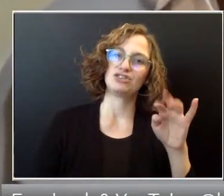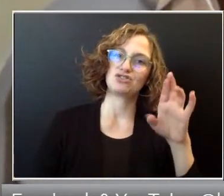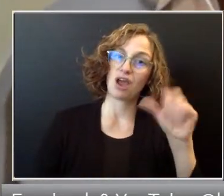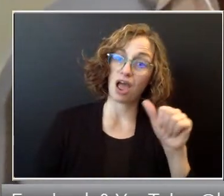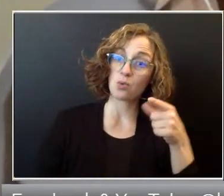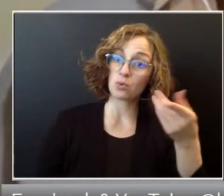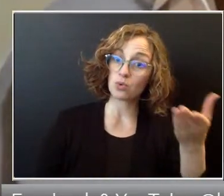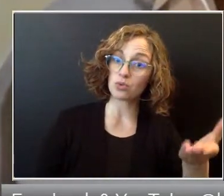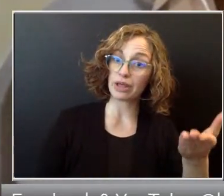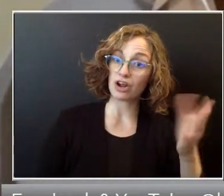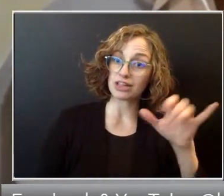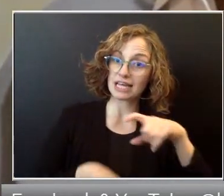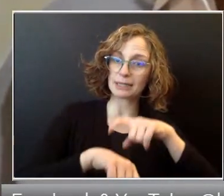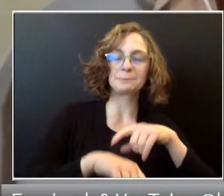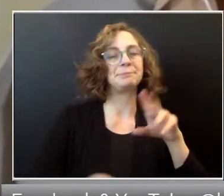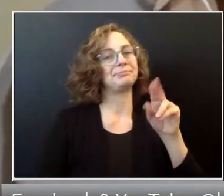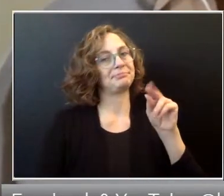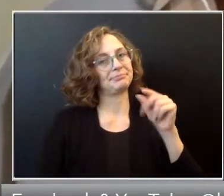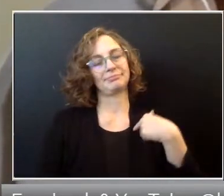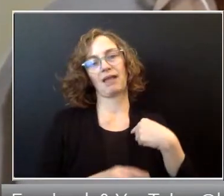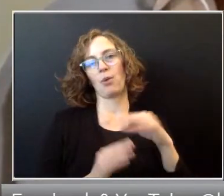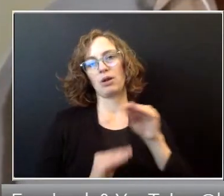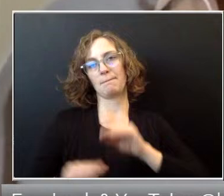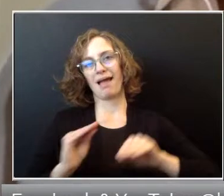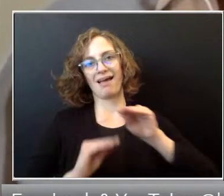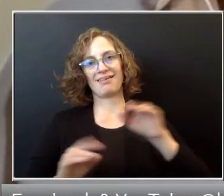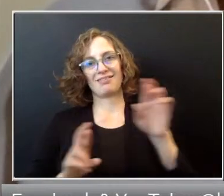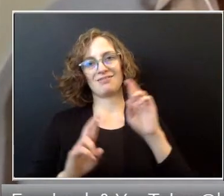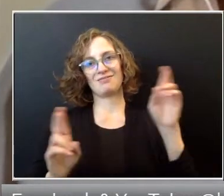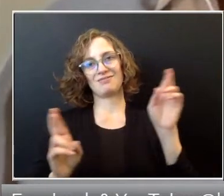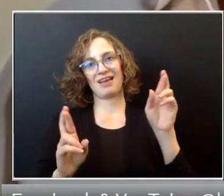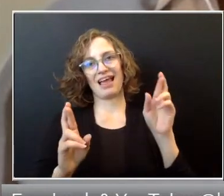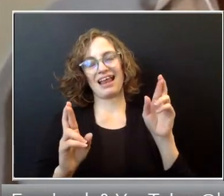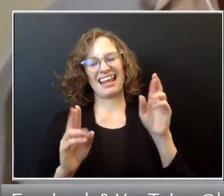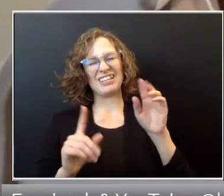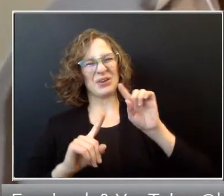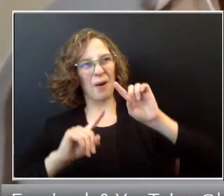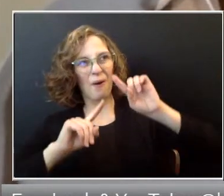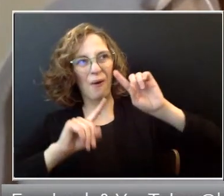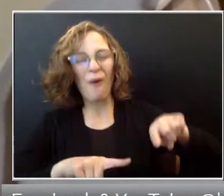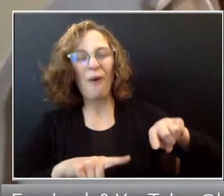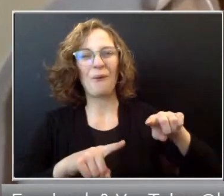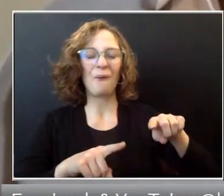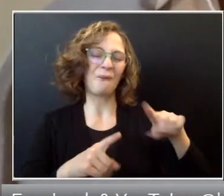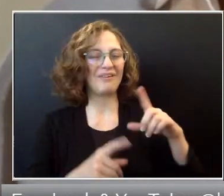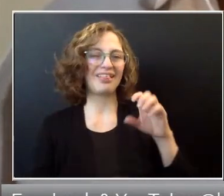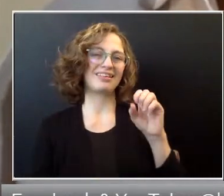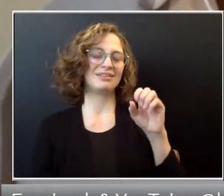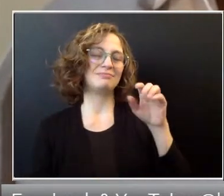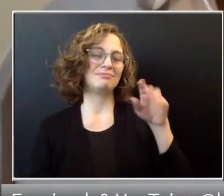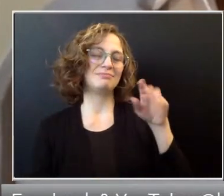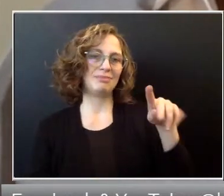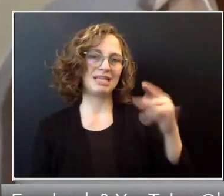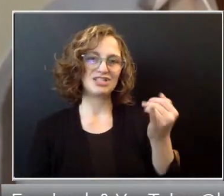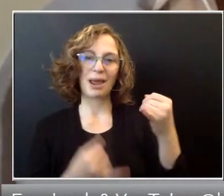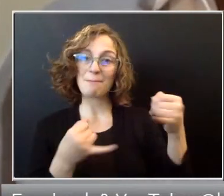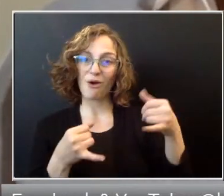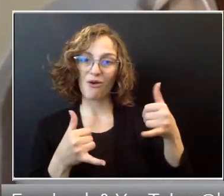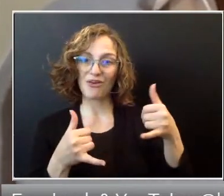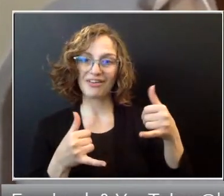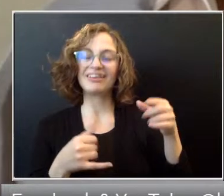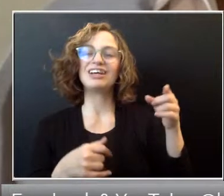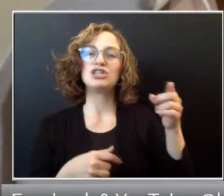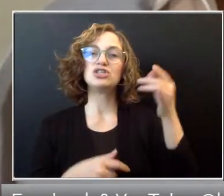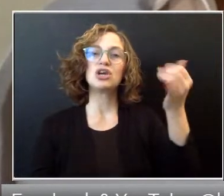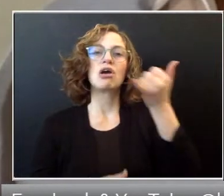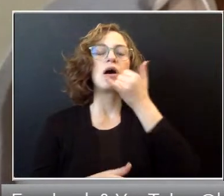No, actually I was packing up, getting ready to go to the slumber party, and she called me and said, "Hey, hold